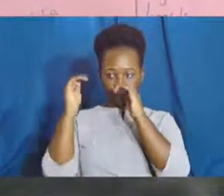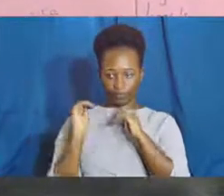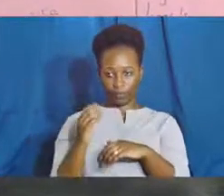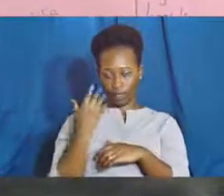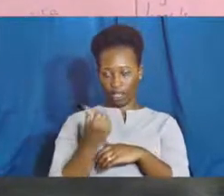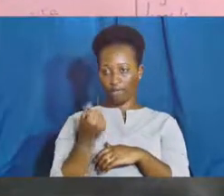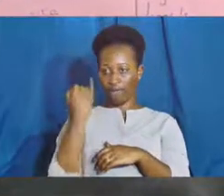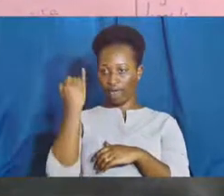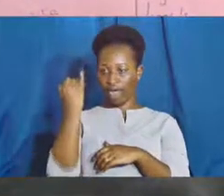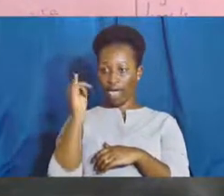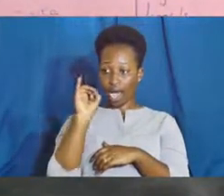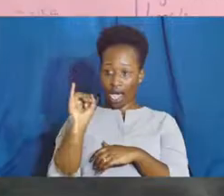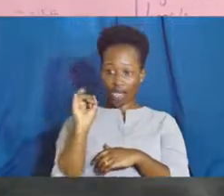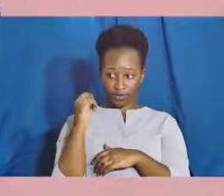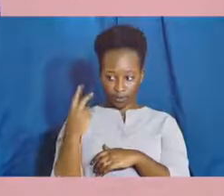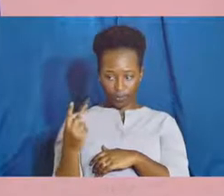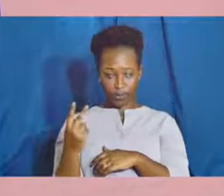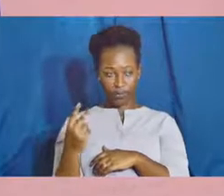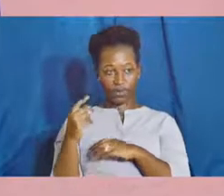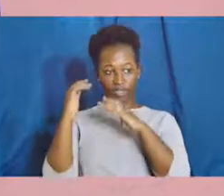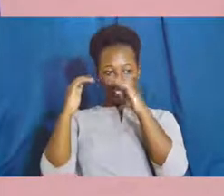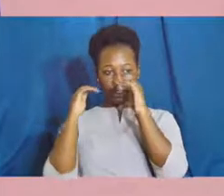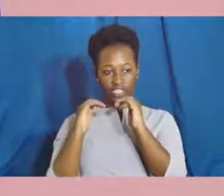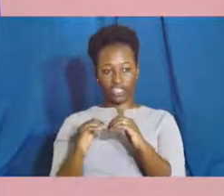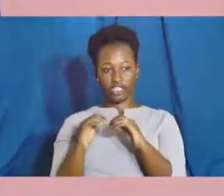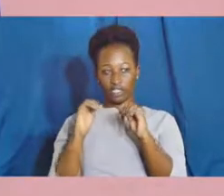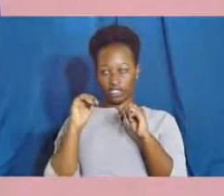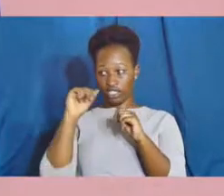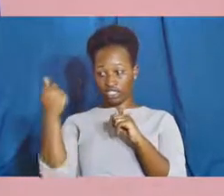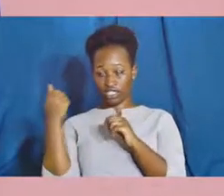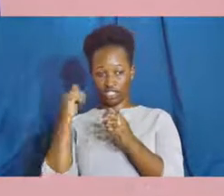I2, and then this other next one can now be